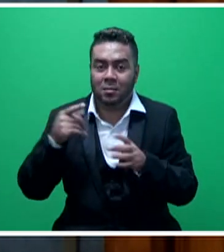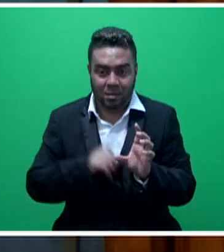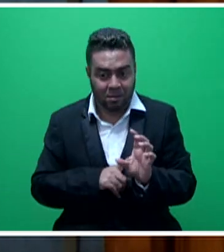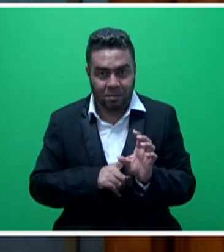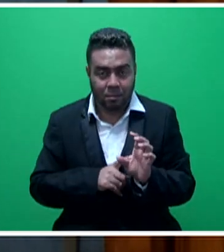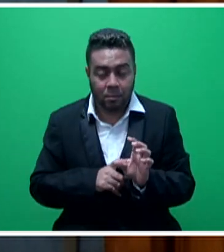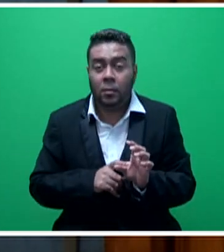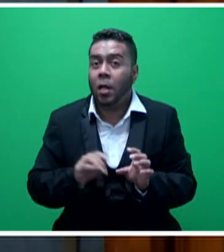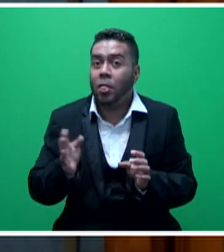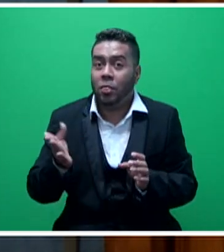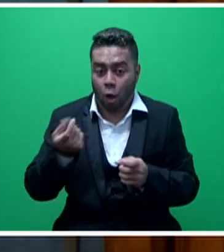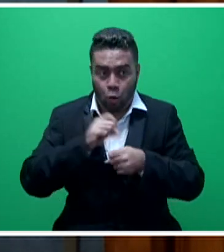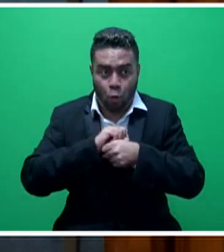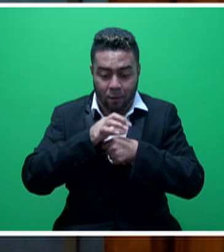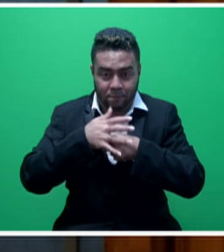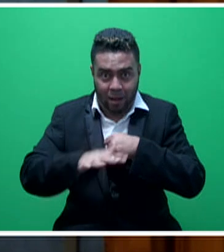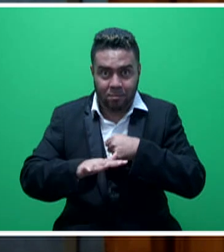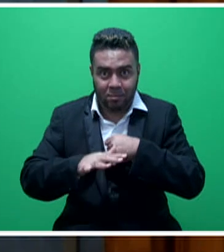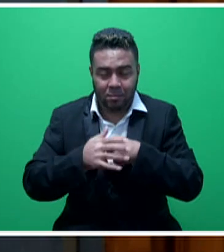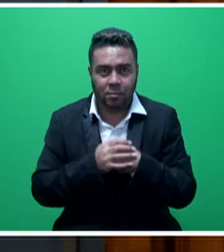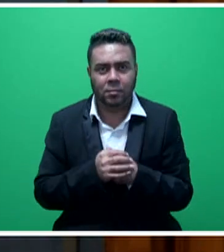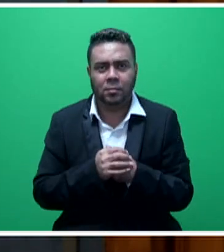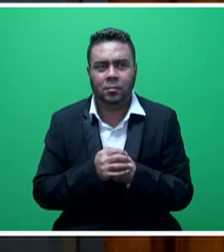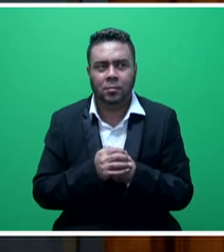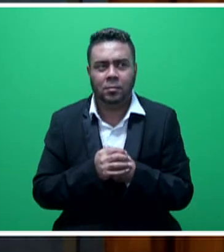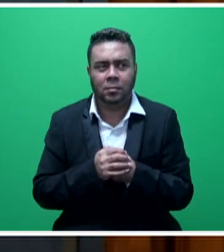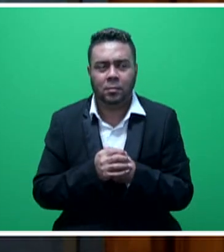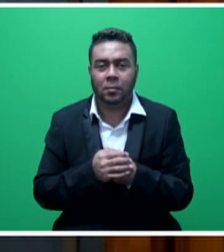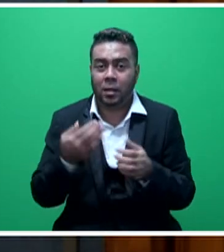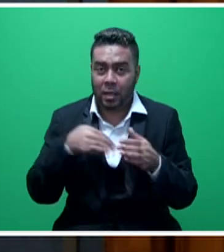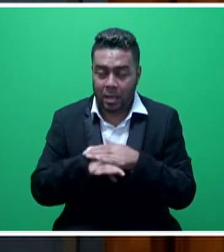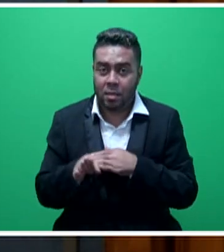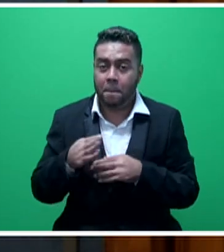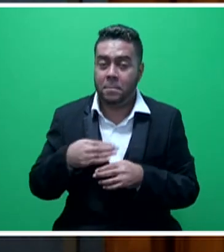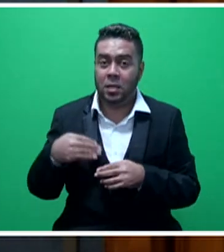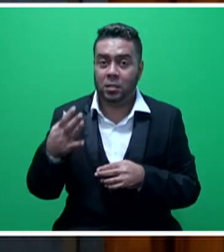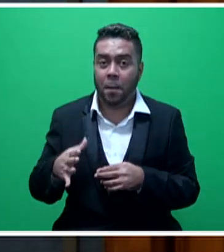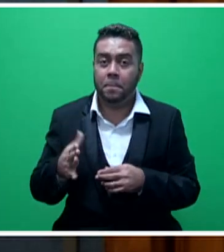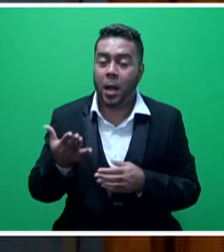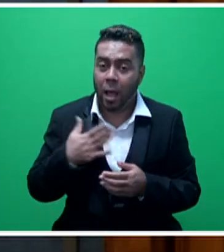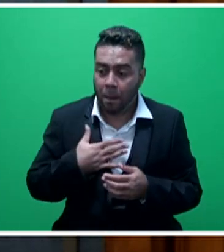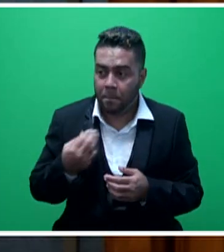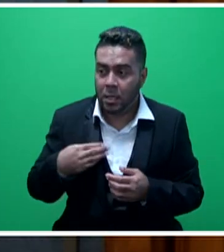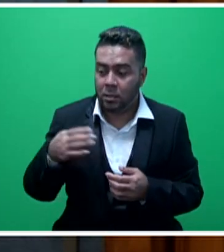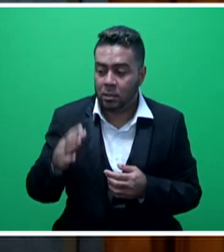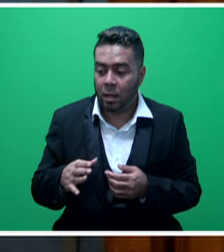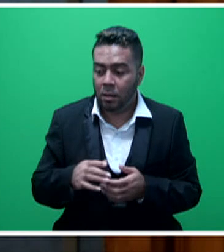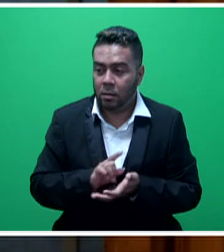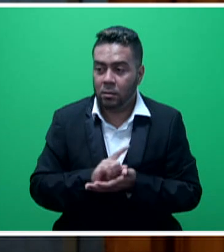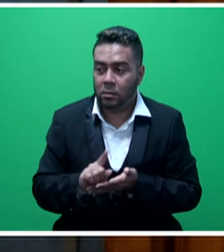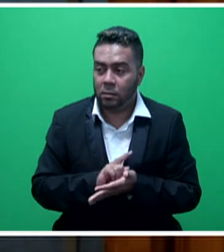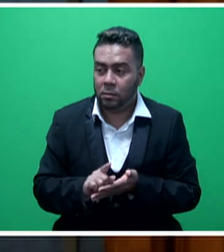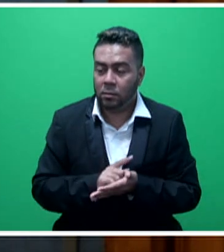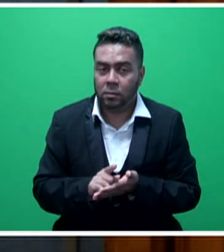coronavirus is in the ministerial statement by my minister later on.